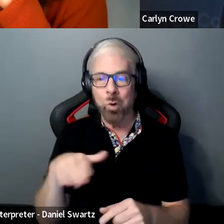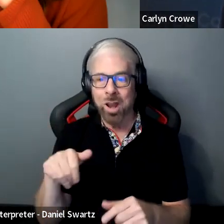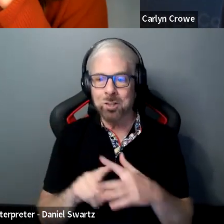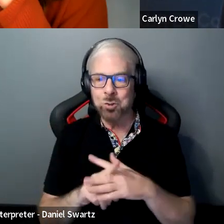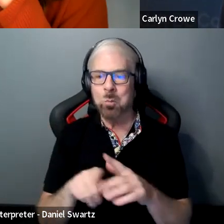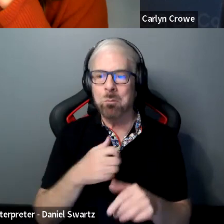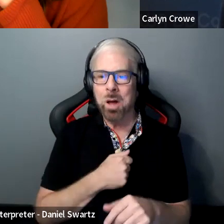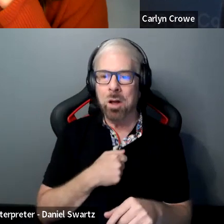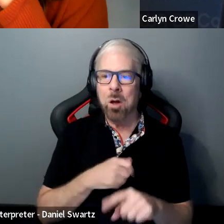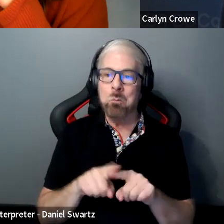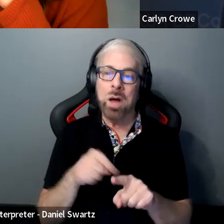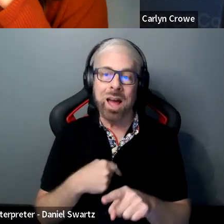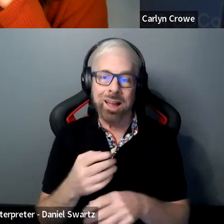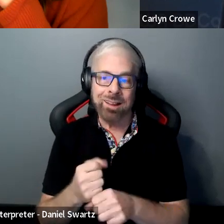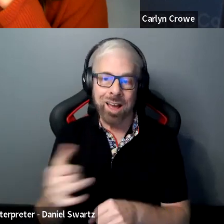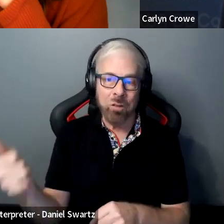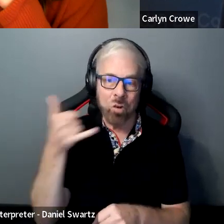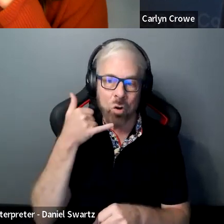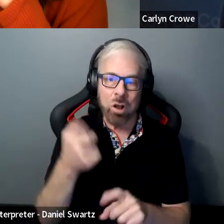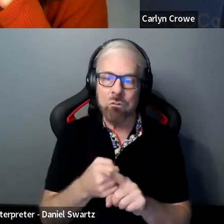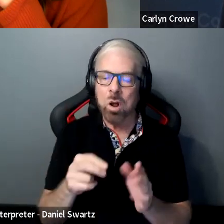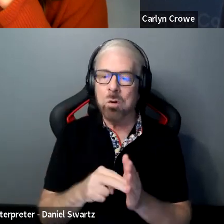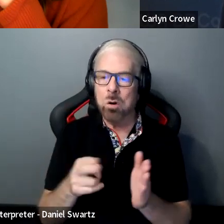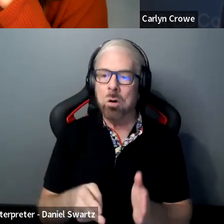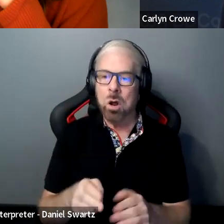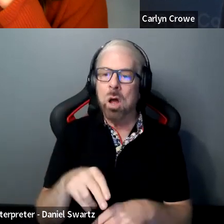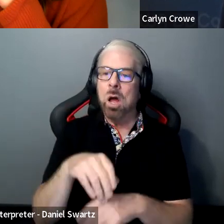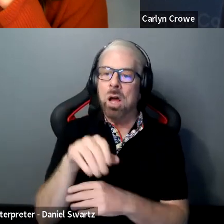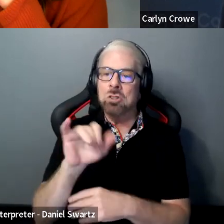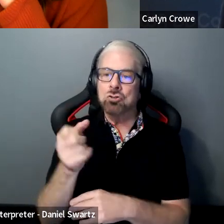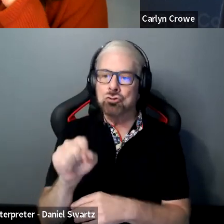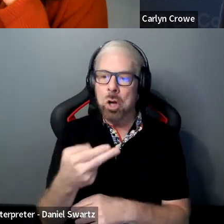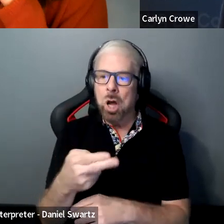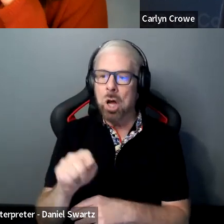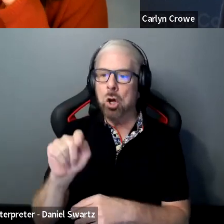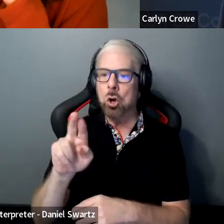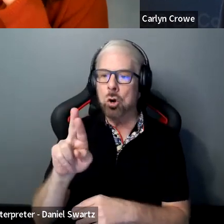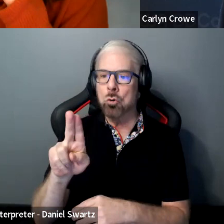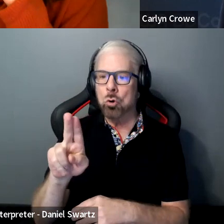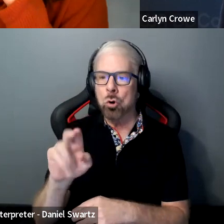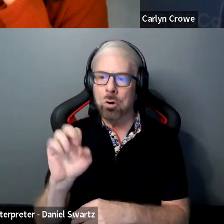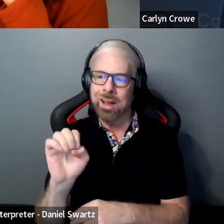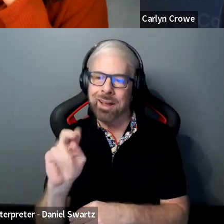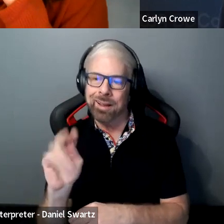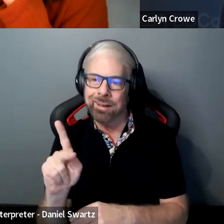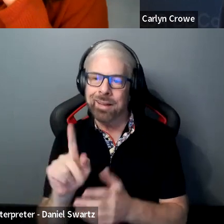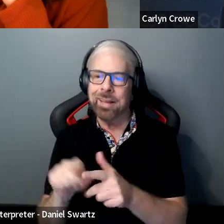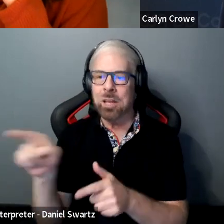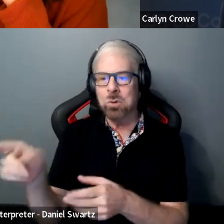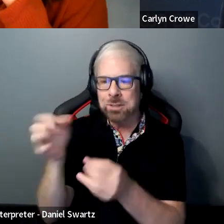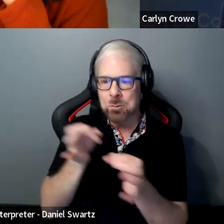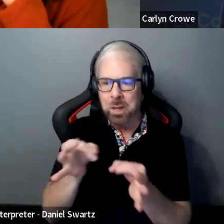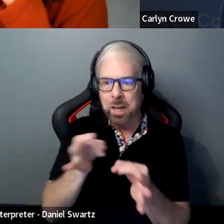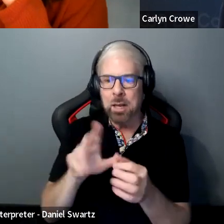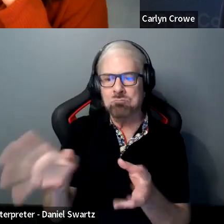But I had a phone call from Representative Josh Turek right before this call, and he was updating me about his two bills